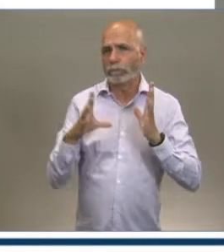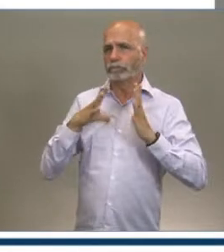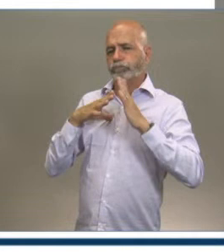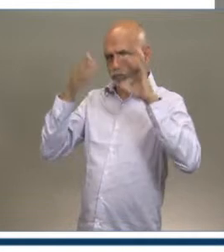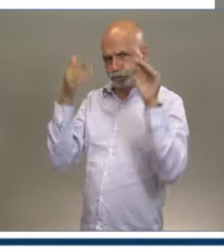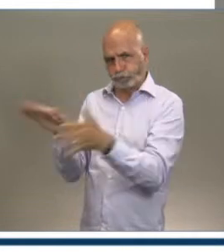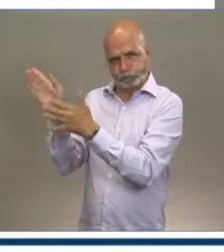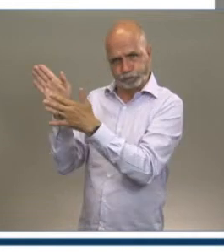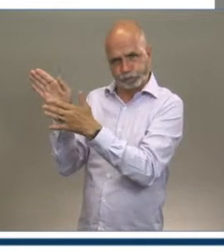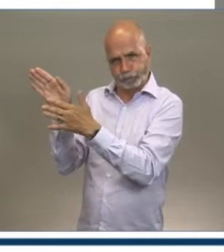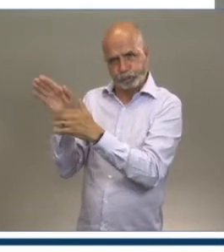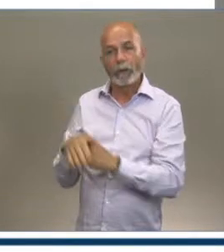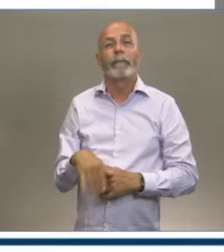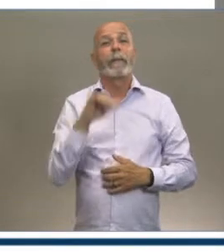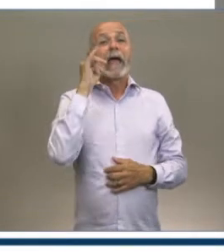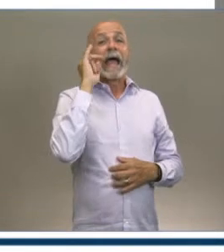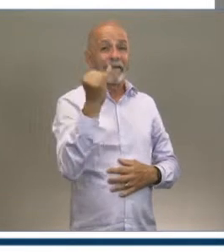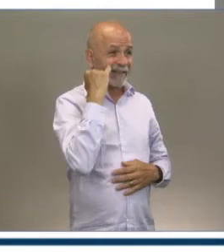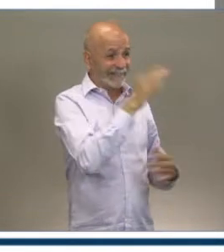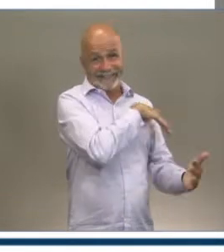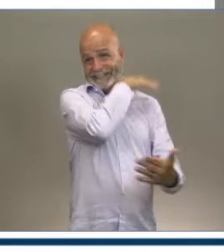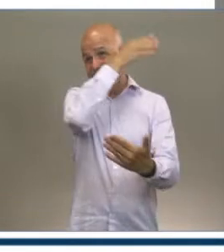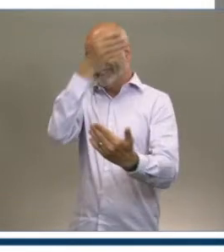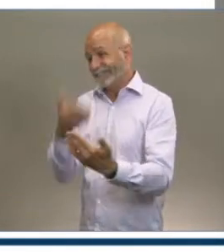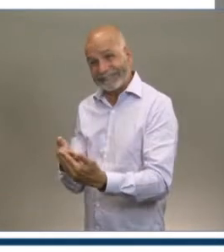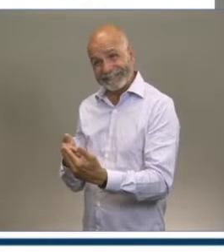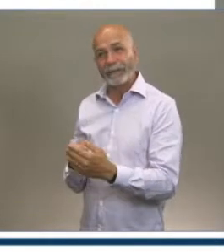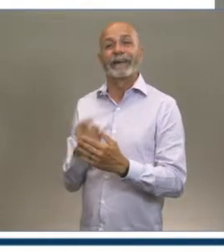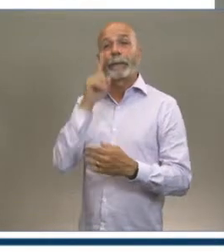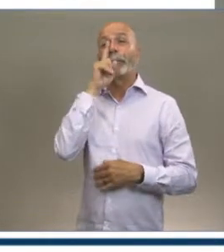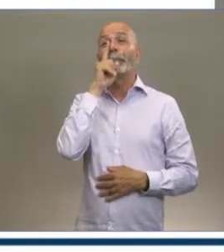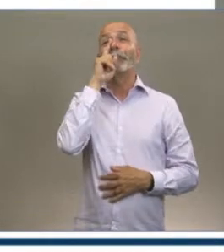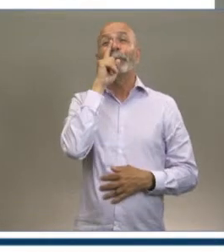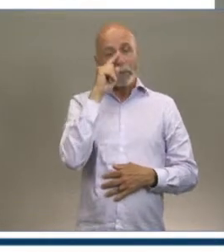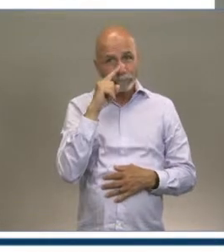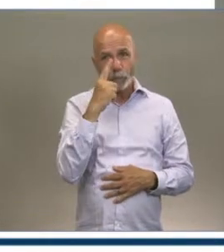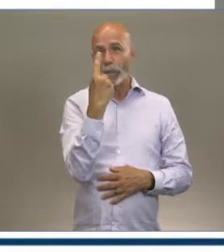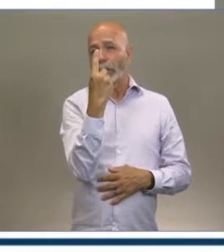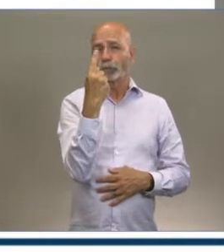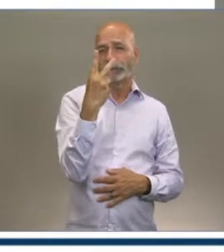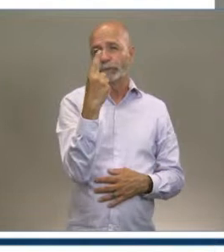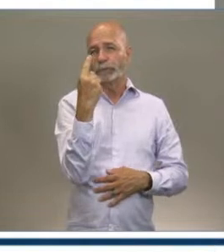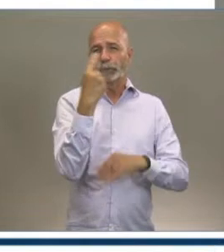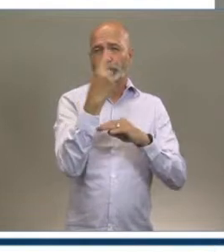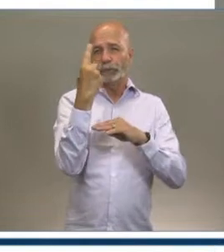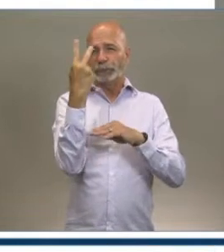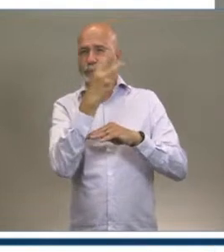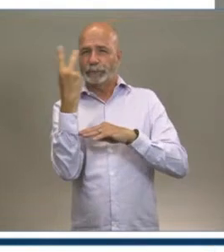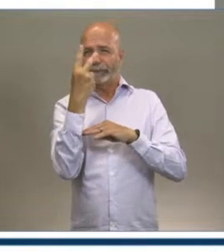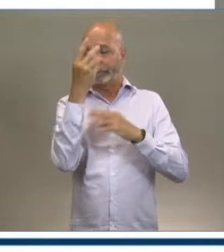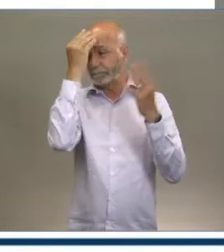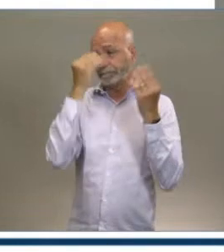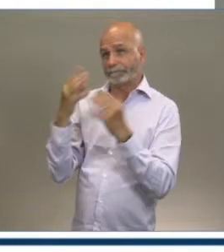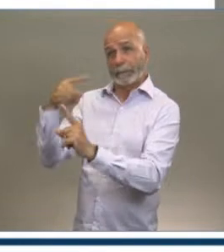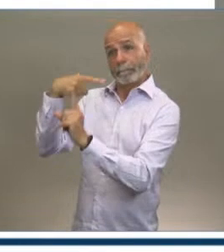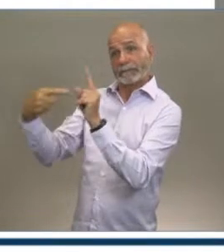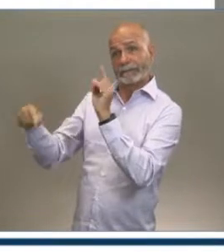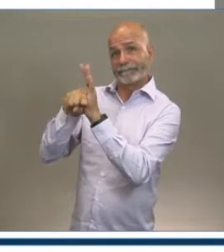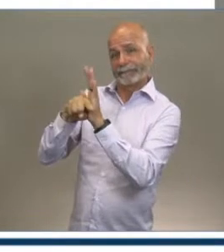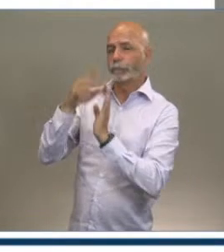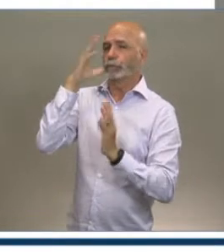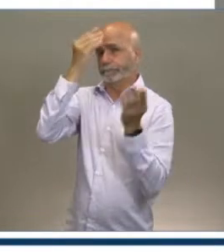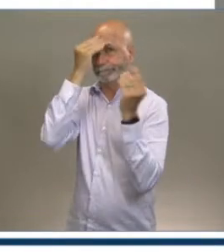Nova Scotia, they should get their result in 1 or 2 days. Those who have had 1 dose of vaccine at